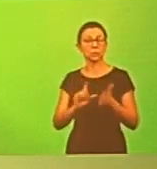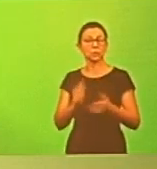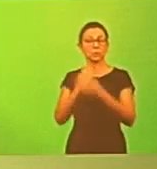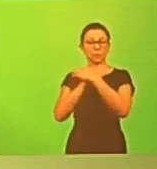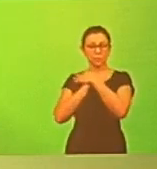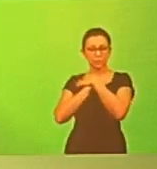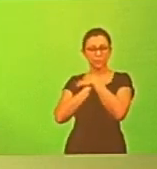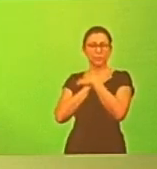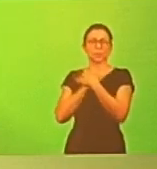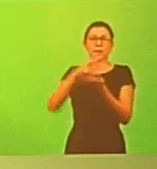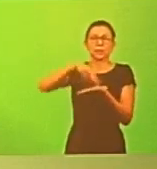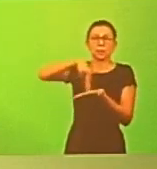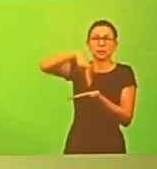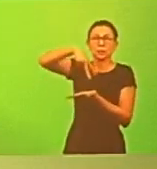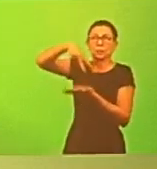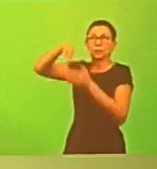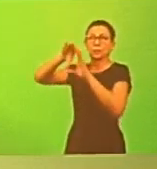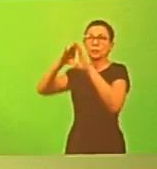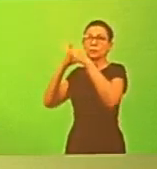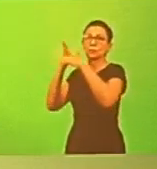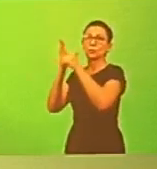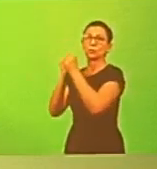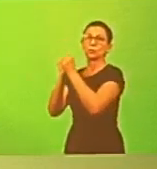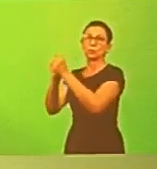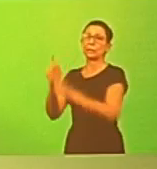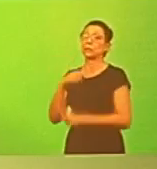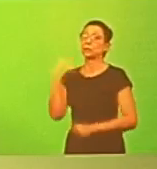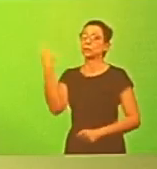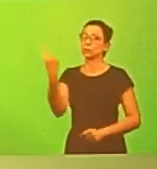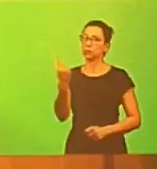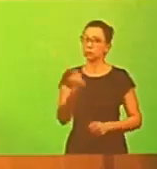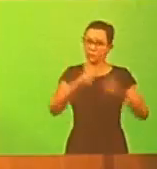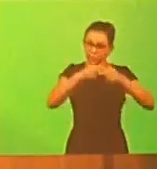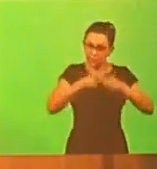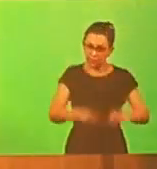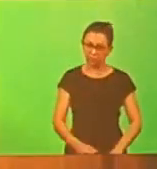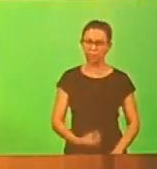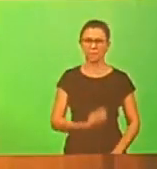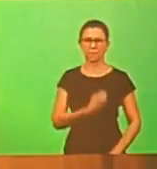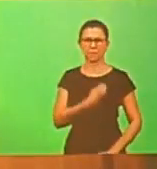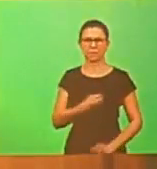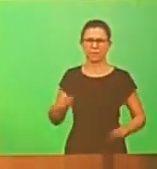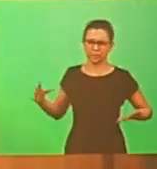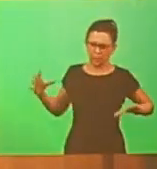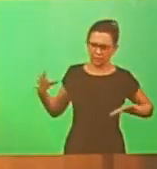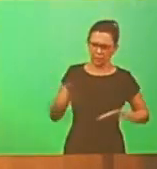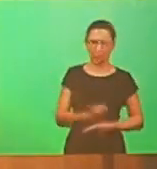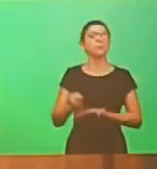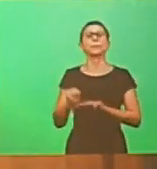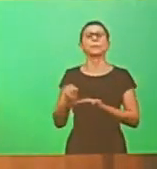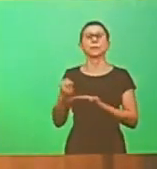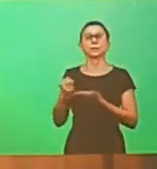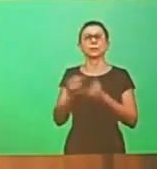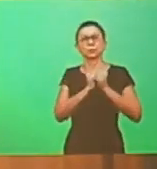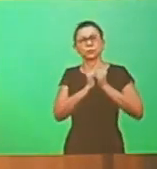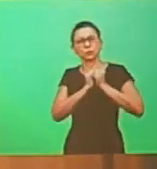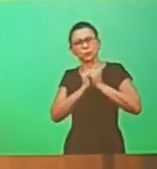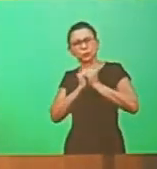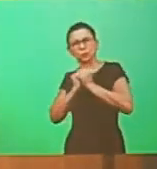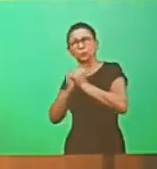when the last trumpet is sounded, those who died in Christ will meet with him in the clouds,